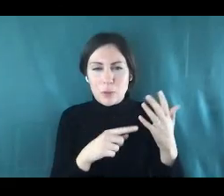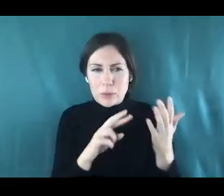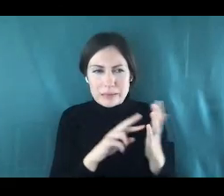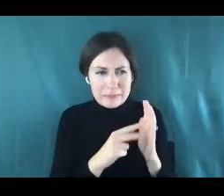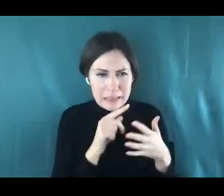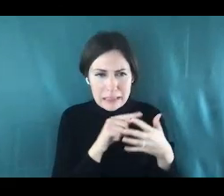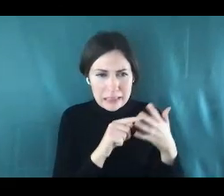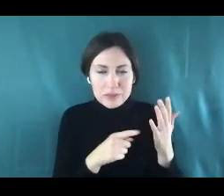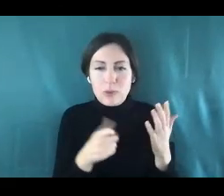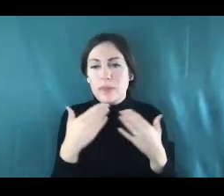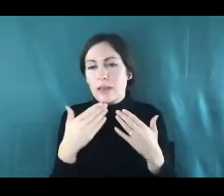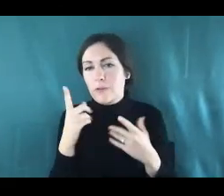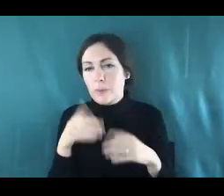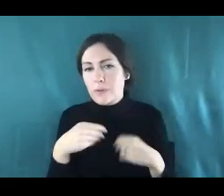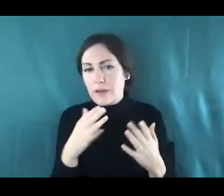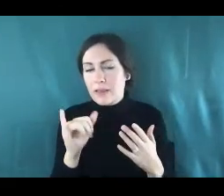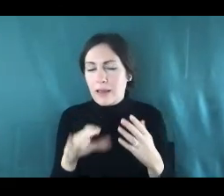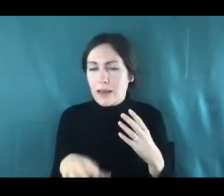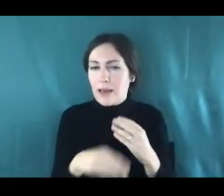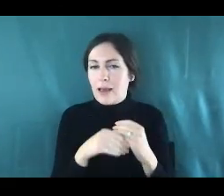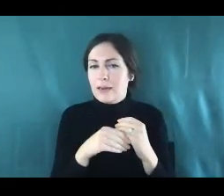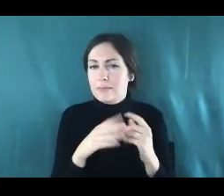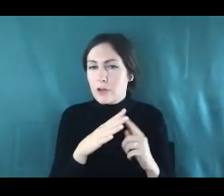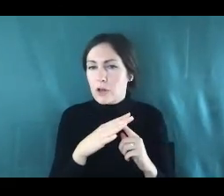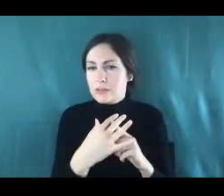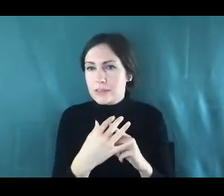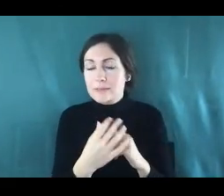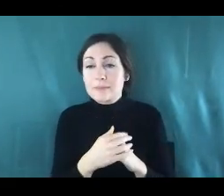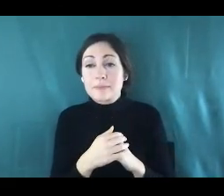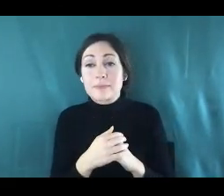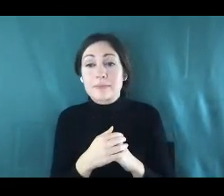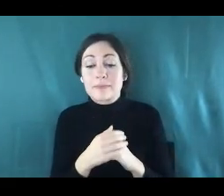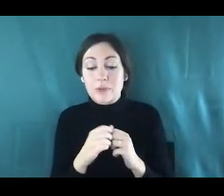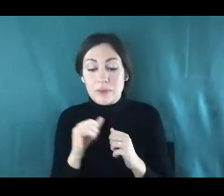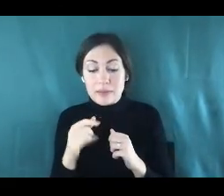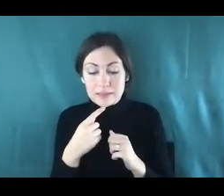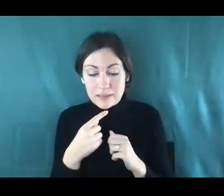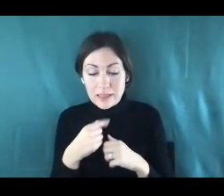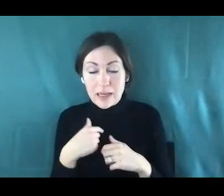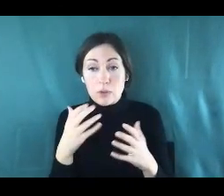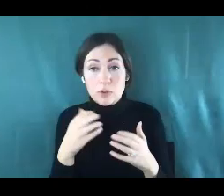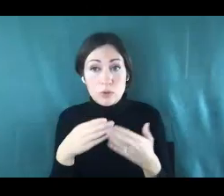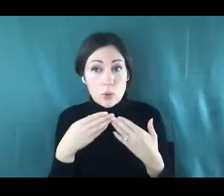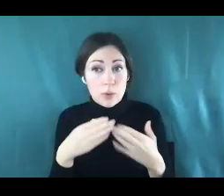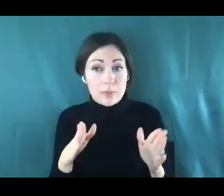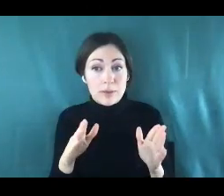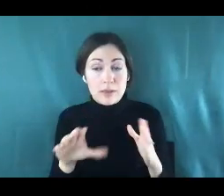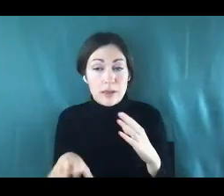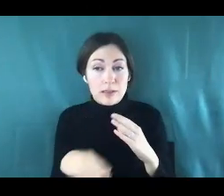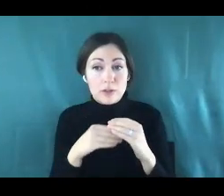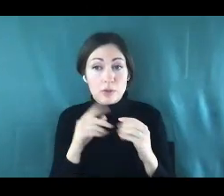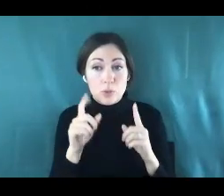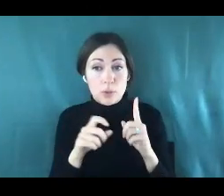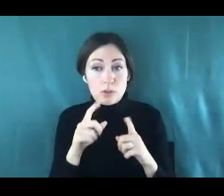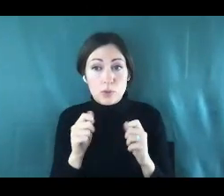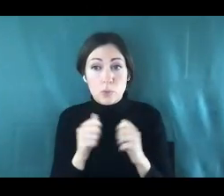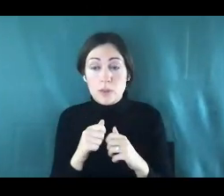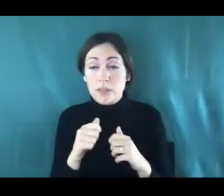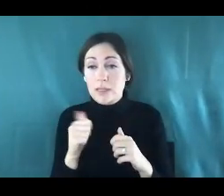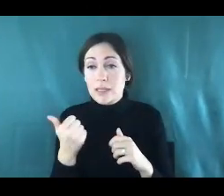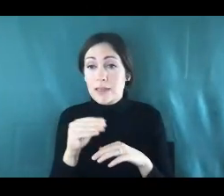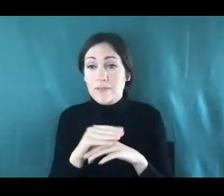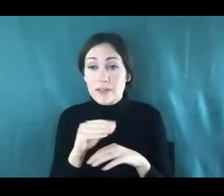for providing that additional context. With that said, I did want to open it up to any additional questions that advisory committee members had,